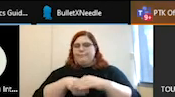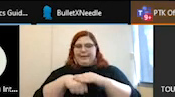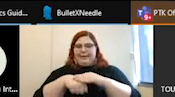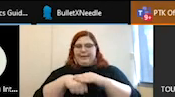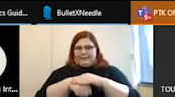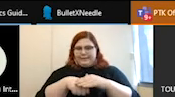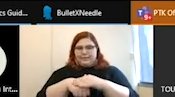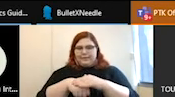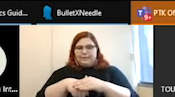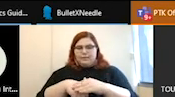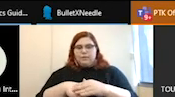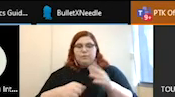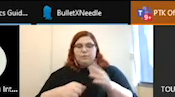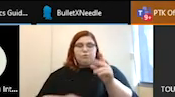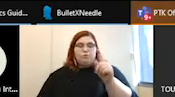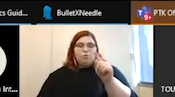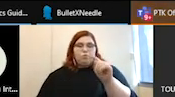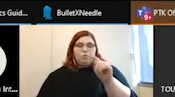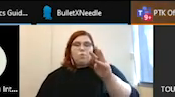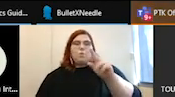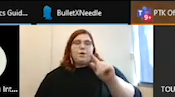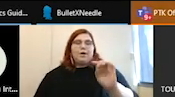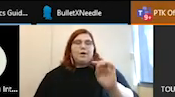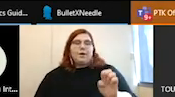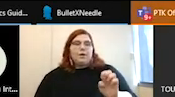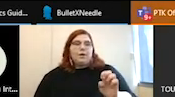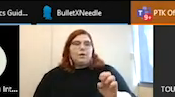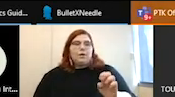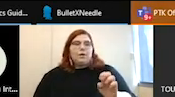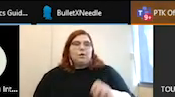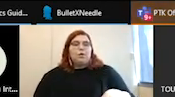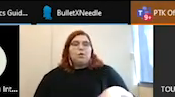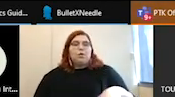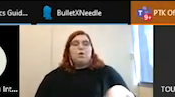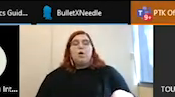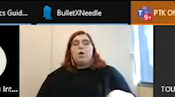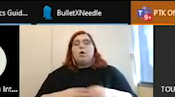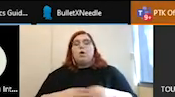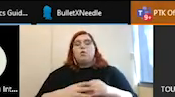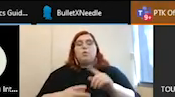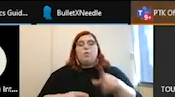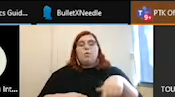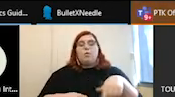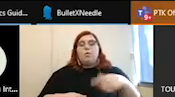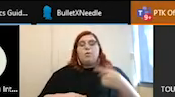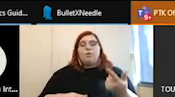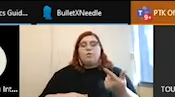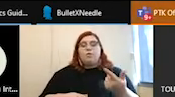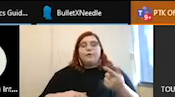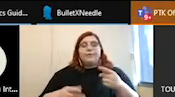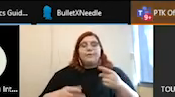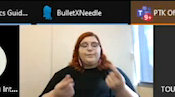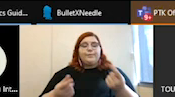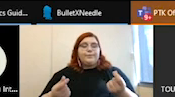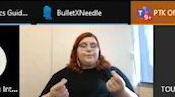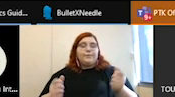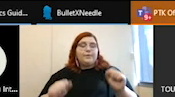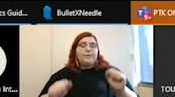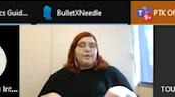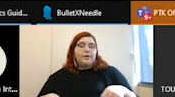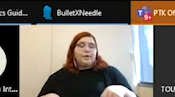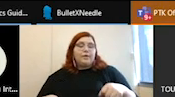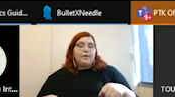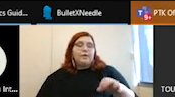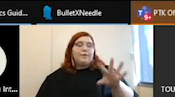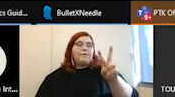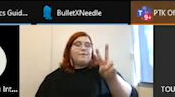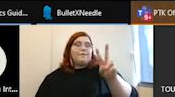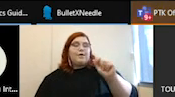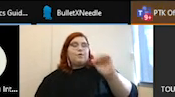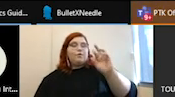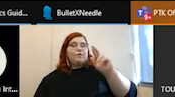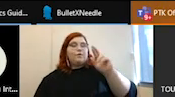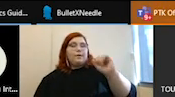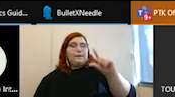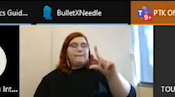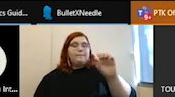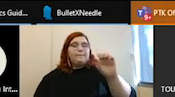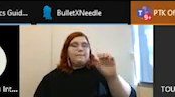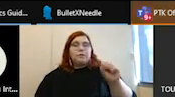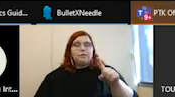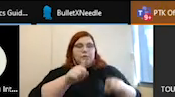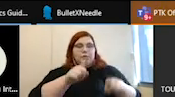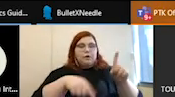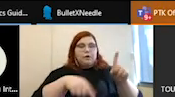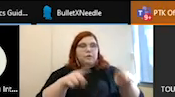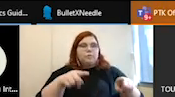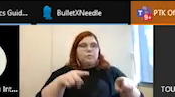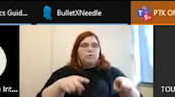Twine. There are also functions that you can use, like, for example, variables to keep track of the choices that your